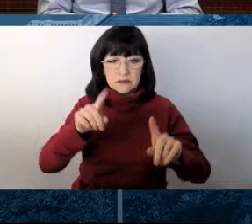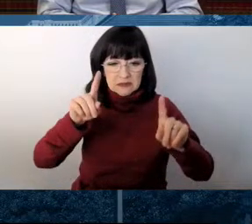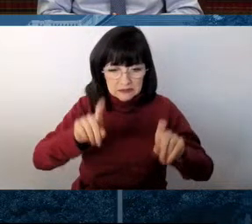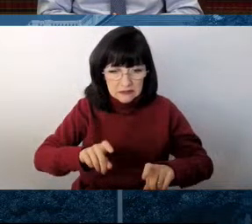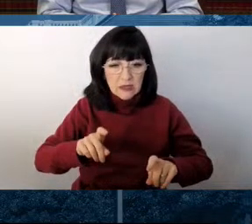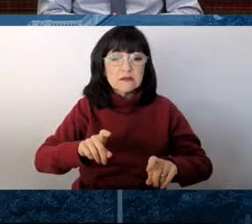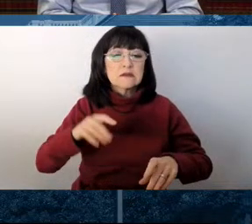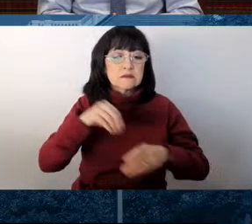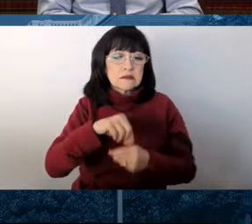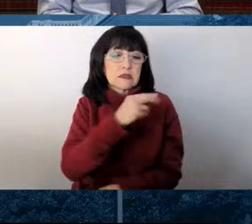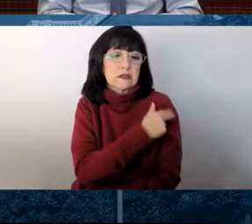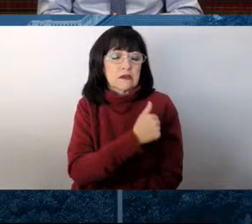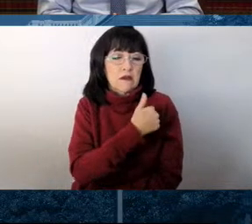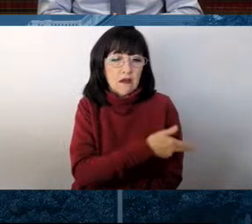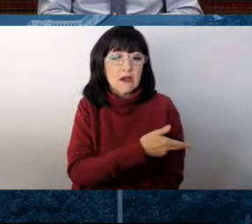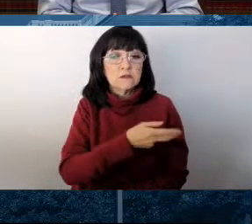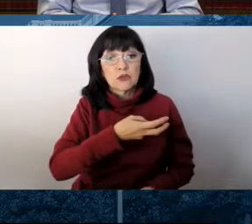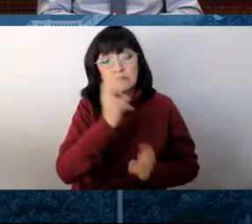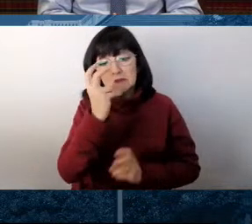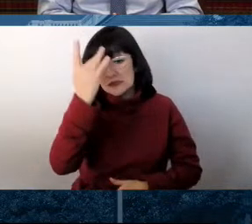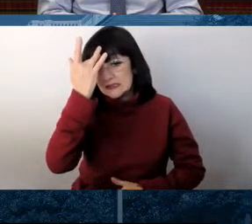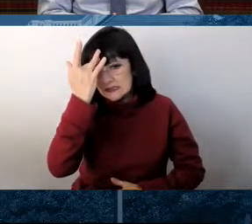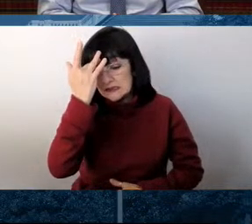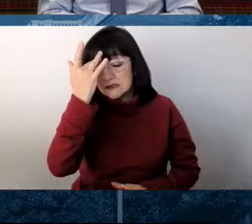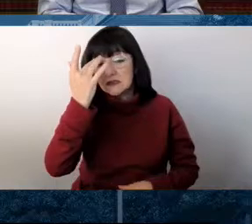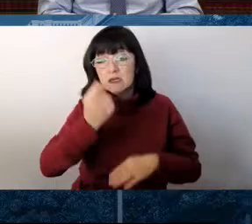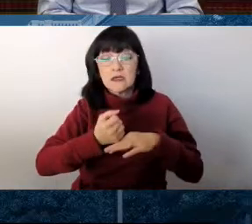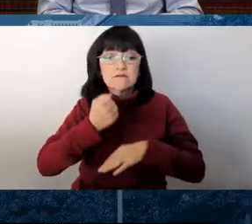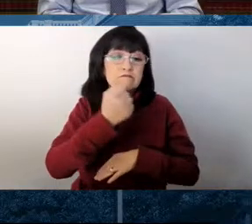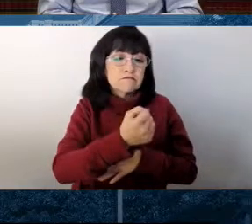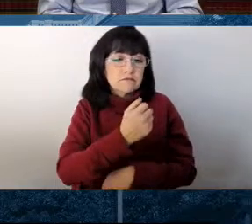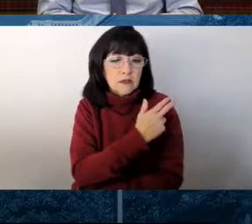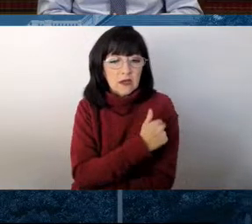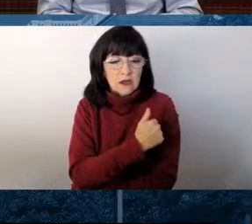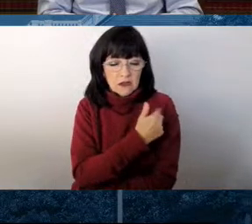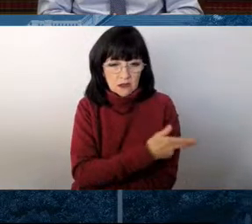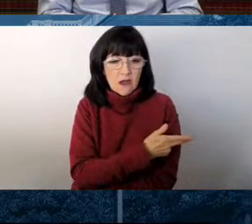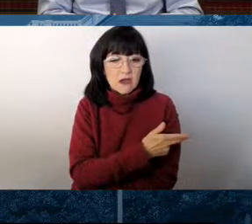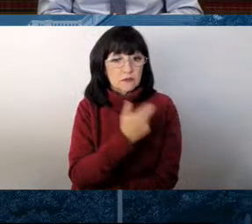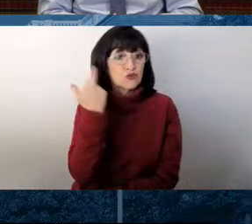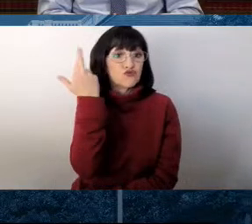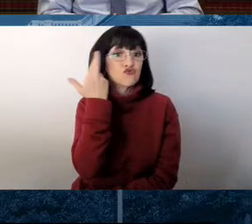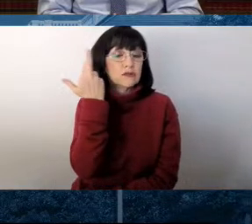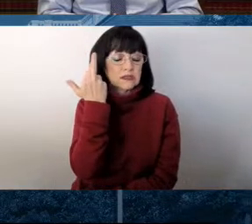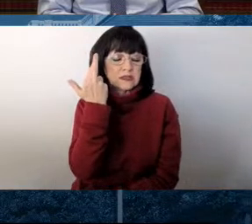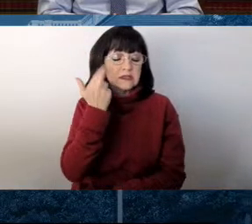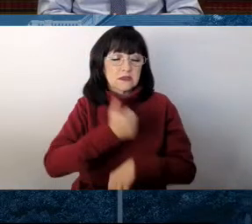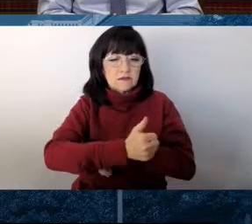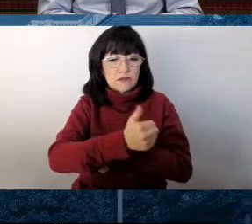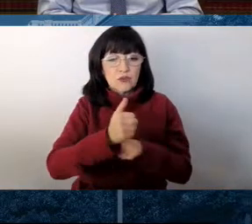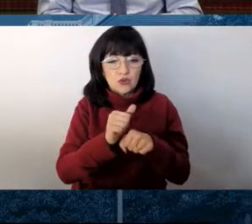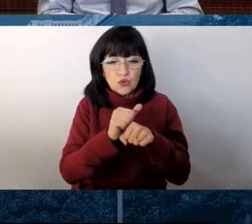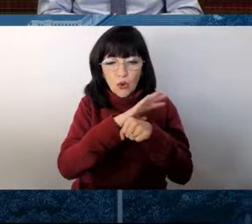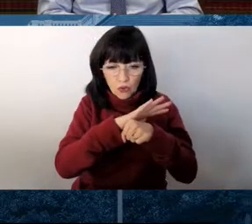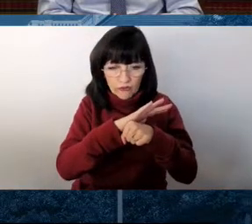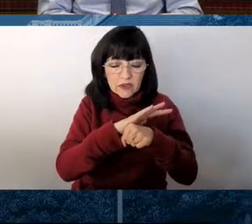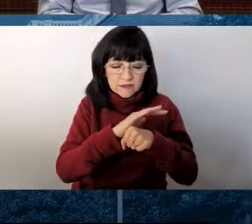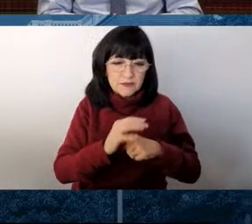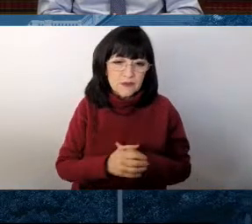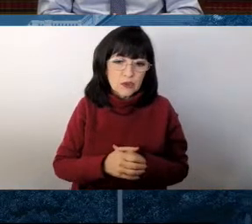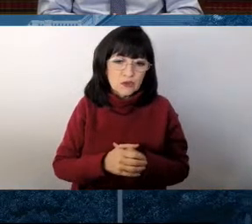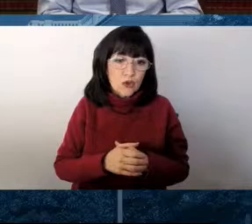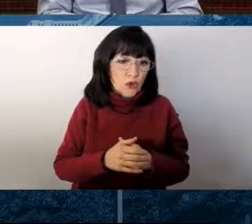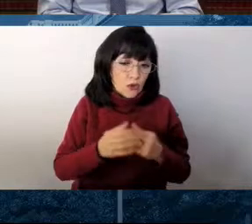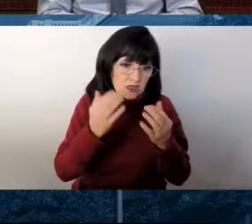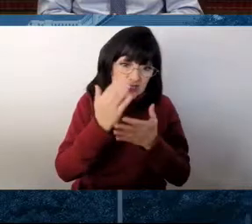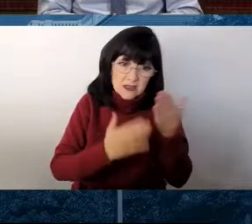or maybe they're there for the COVID severity of their illness. a combination of the two, something that we're